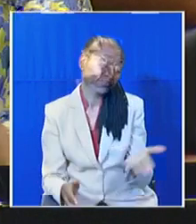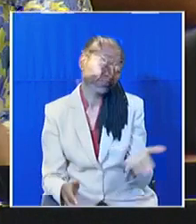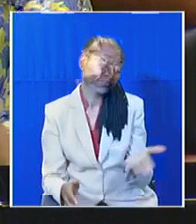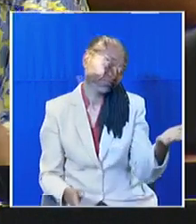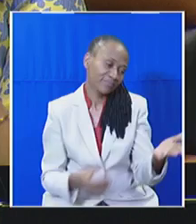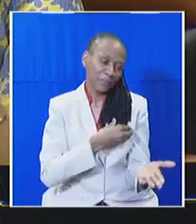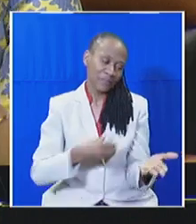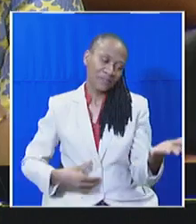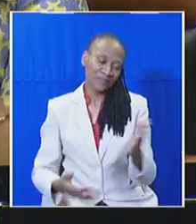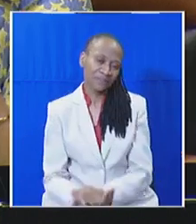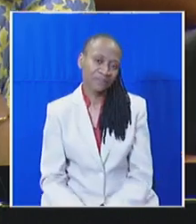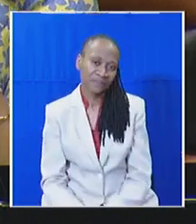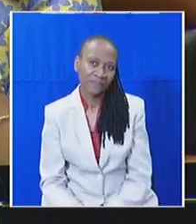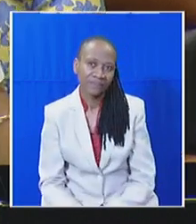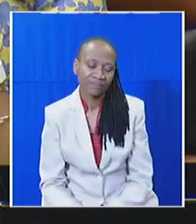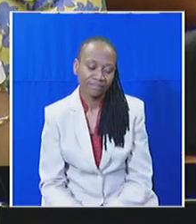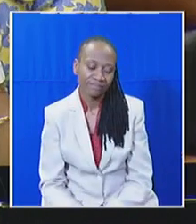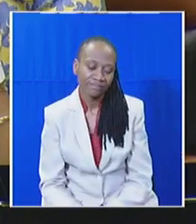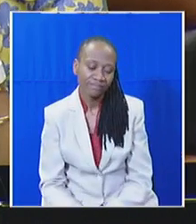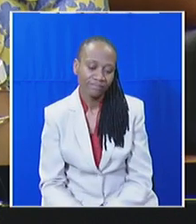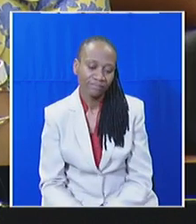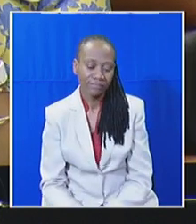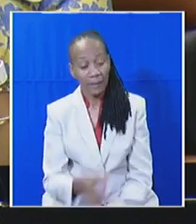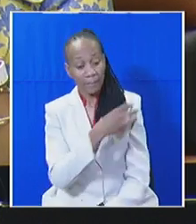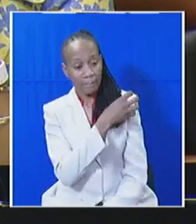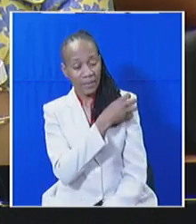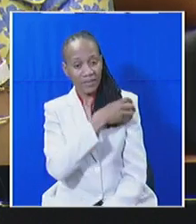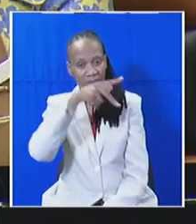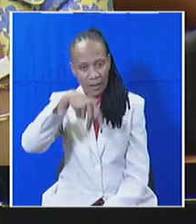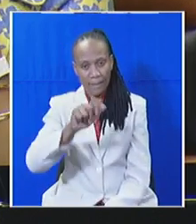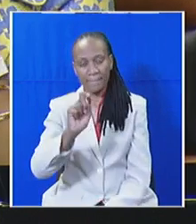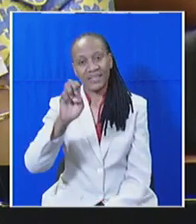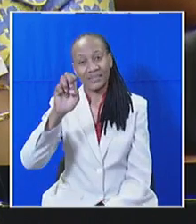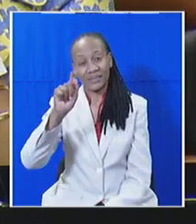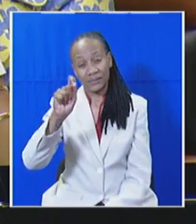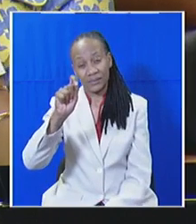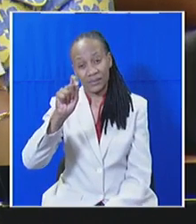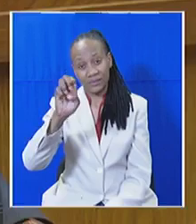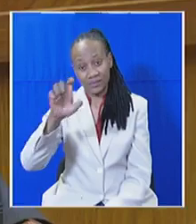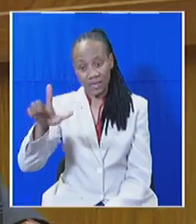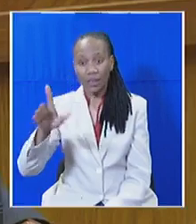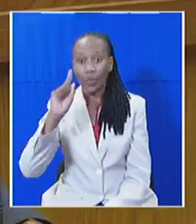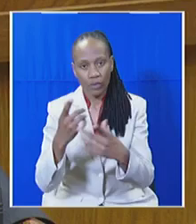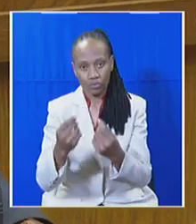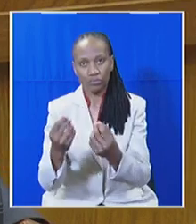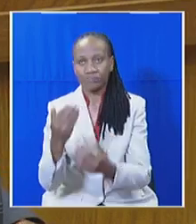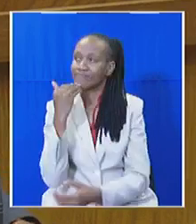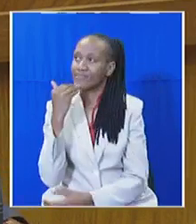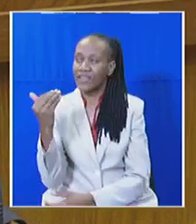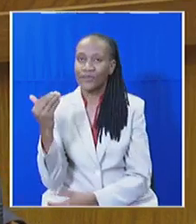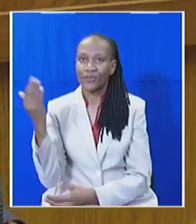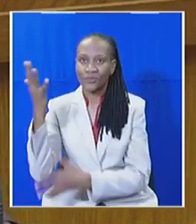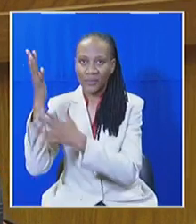President. Honorable Minister Patel is going to keep his job. Thank you.